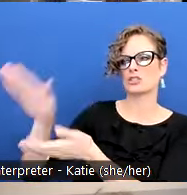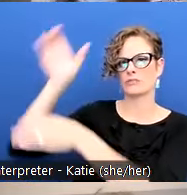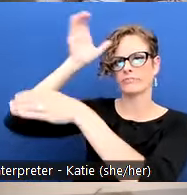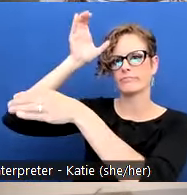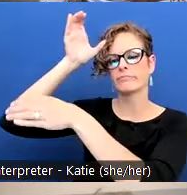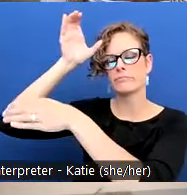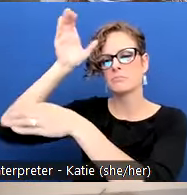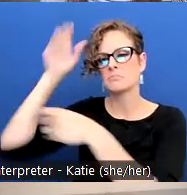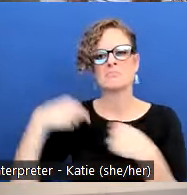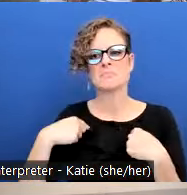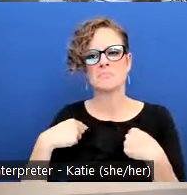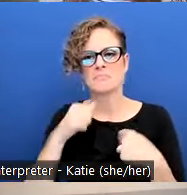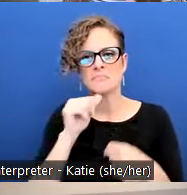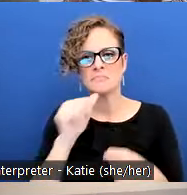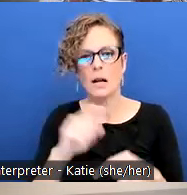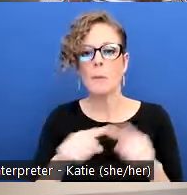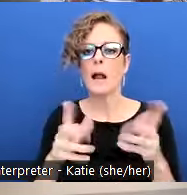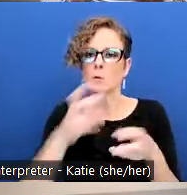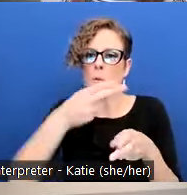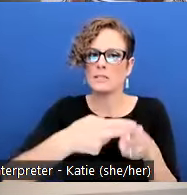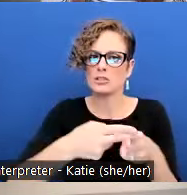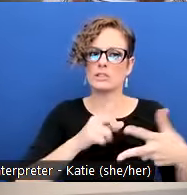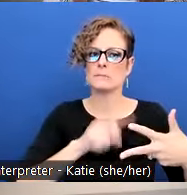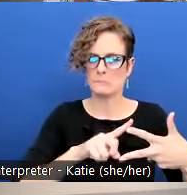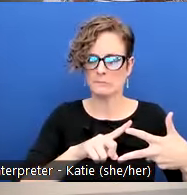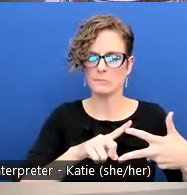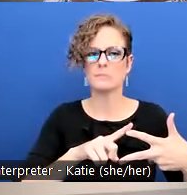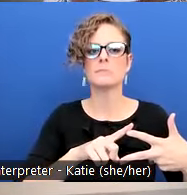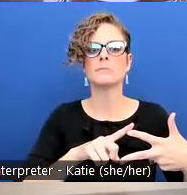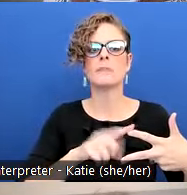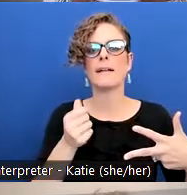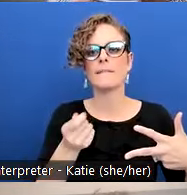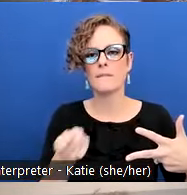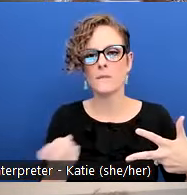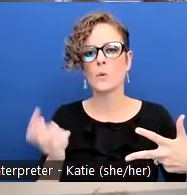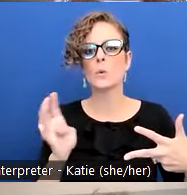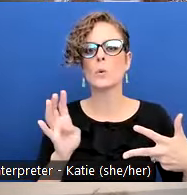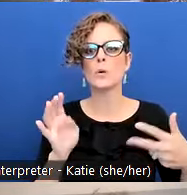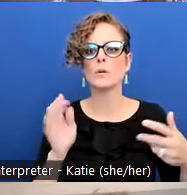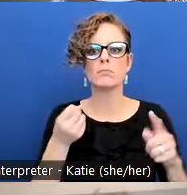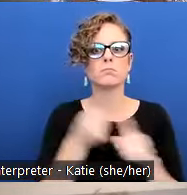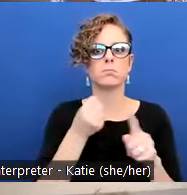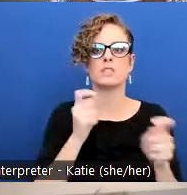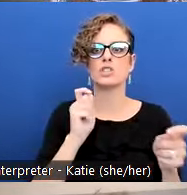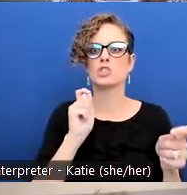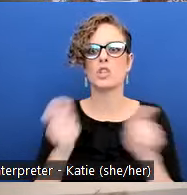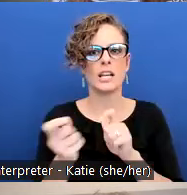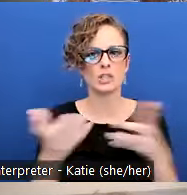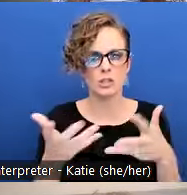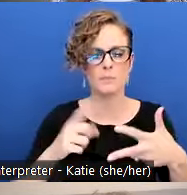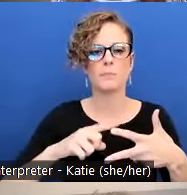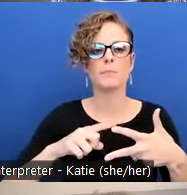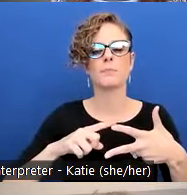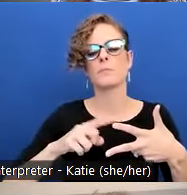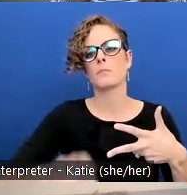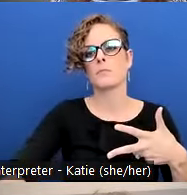areas of expertise, but I did want to mention it and mention a few of the major changes. It does add